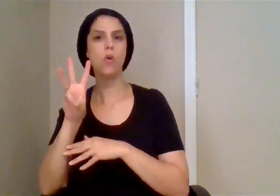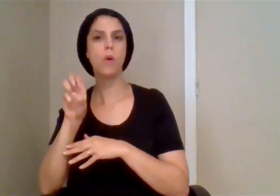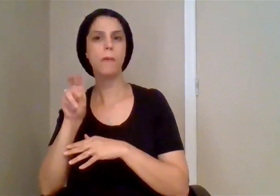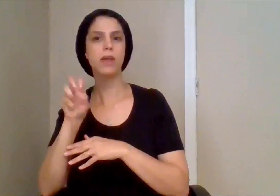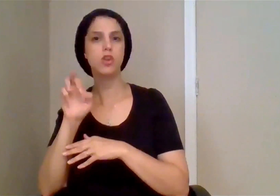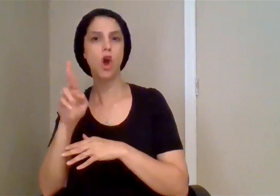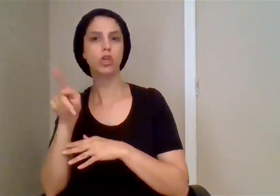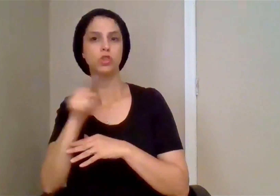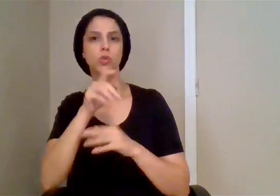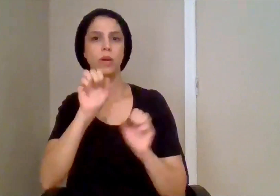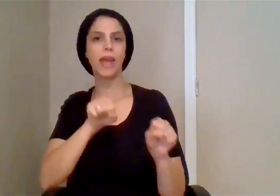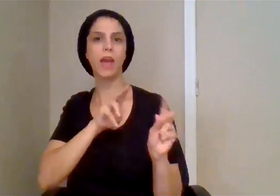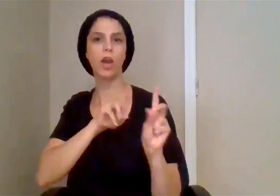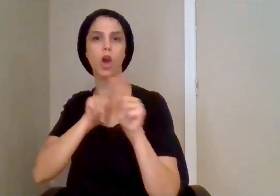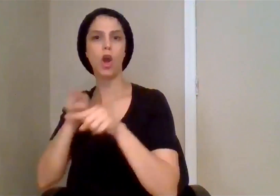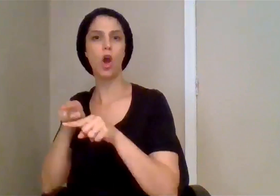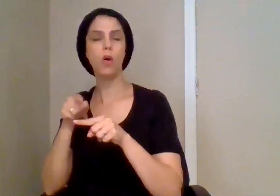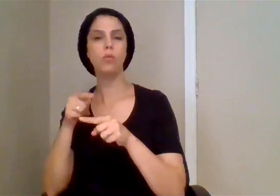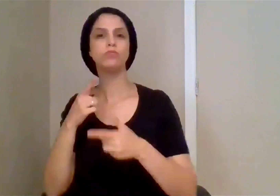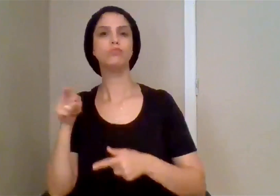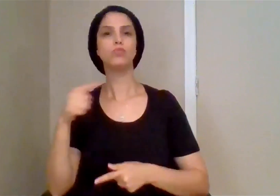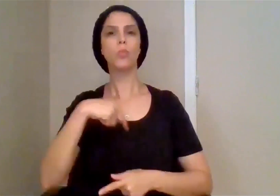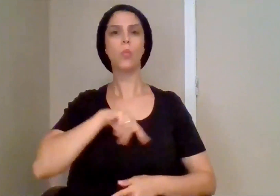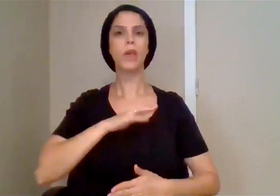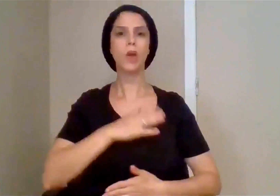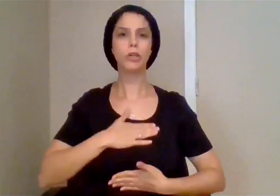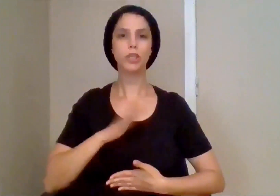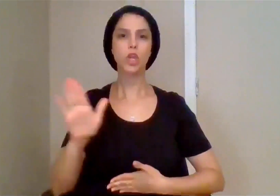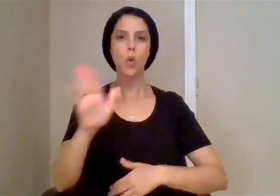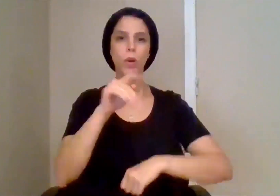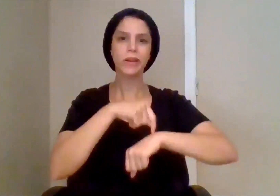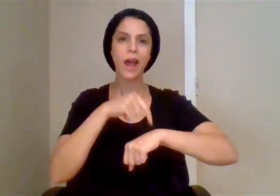we appreciate your time and patience. And